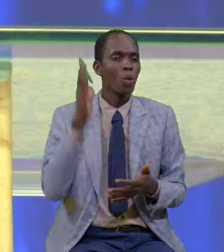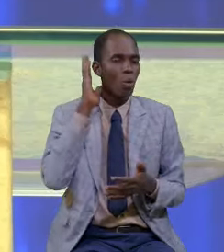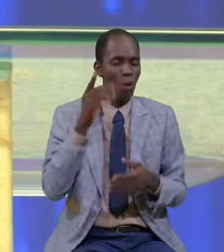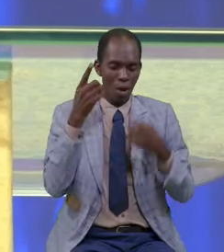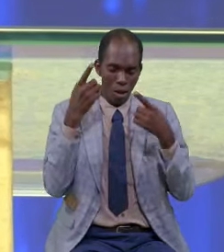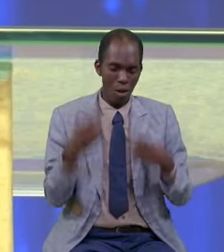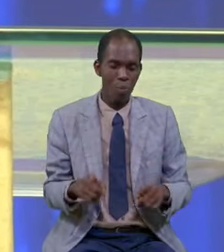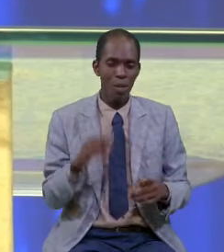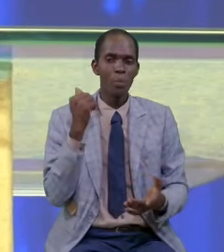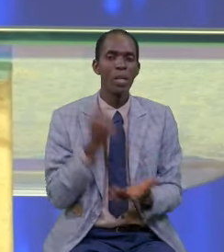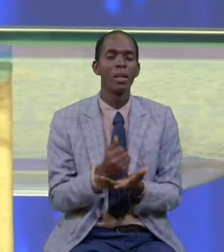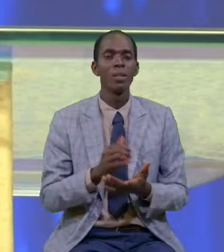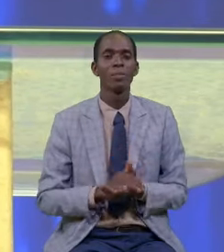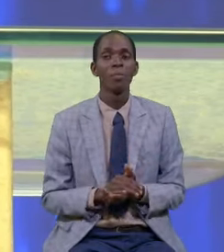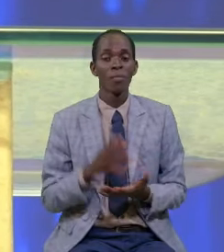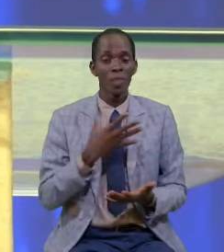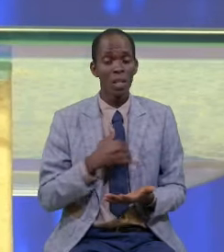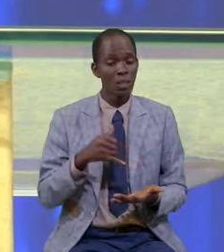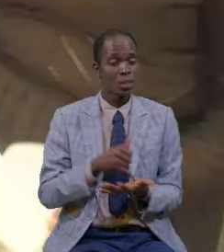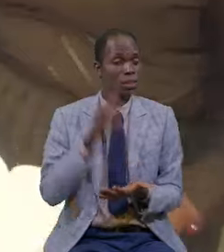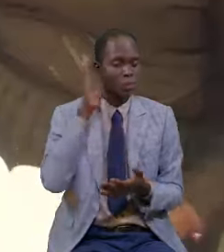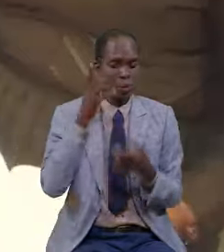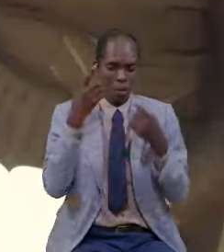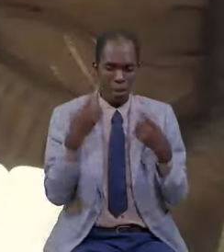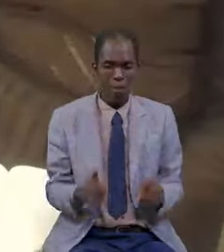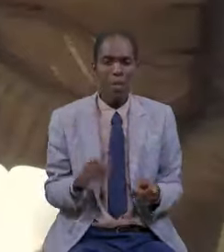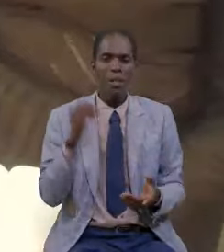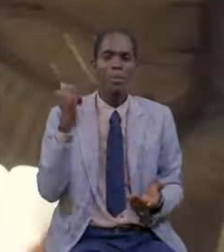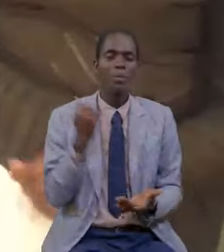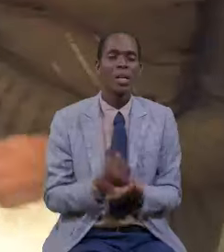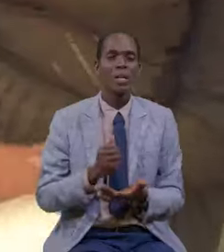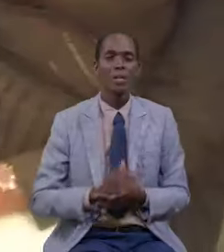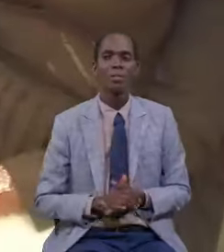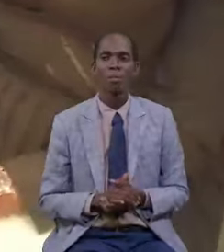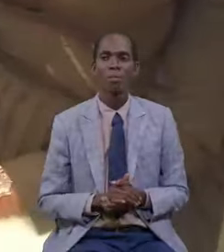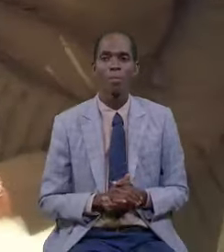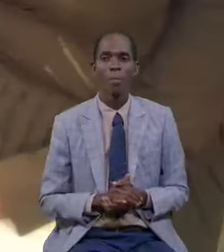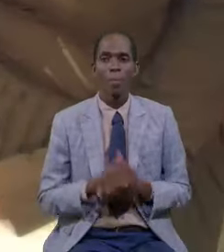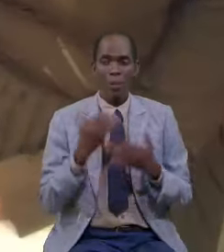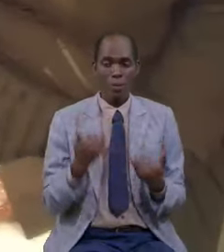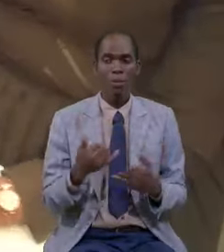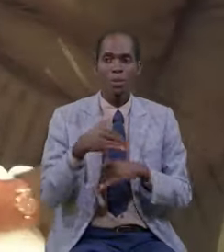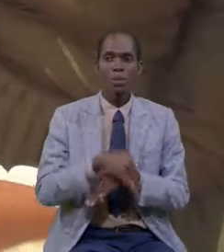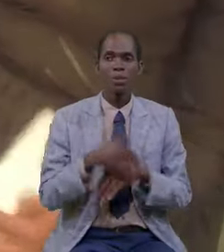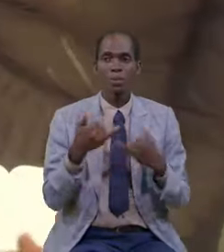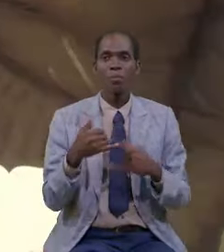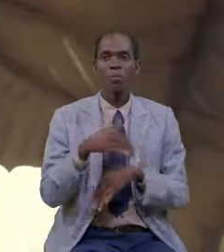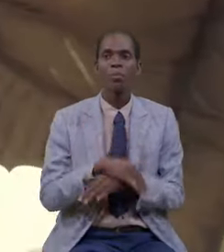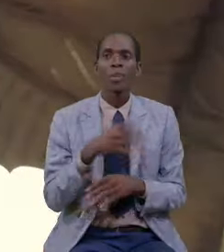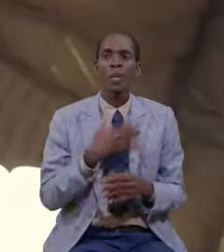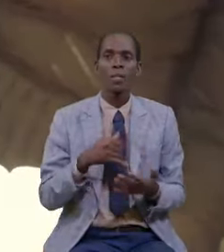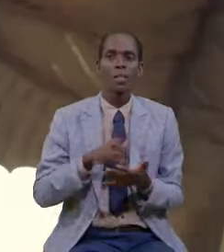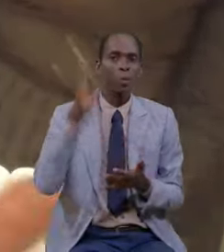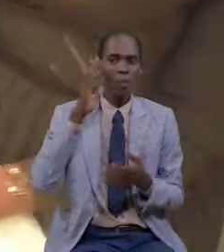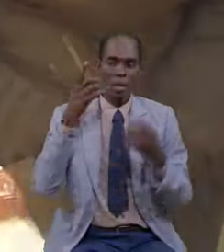pass. And it shall come to pass. Tonight, tonight, and it shall come to